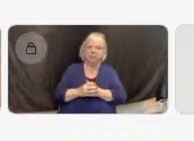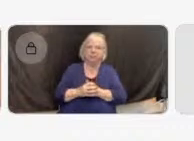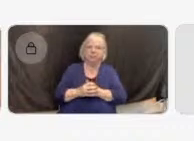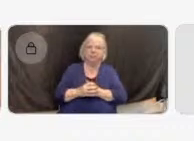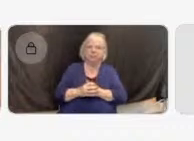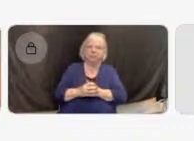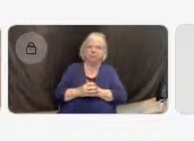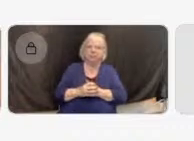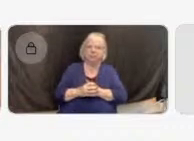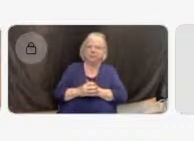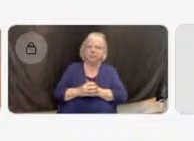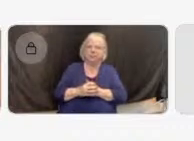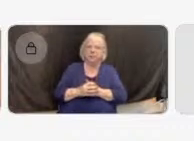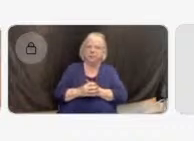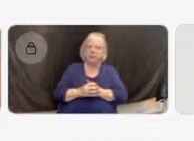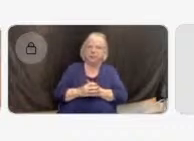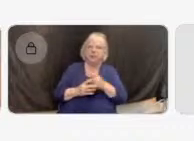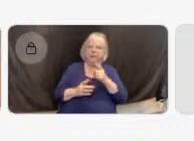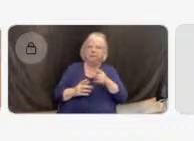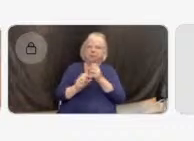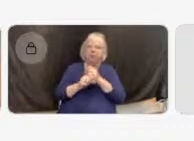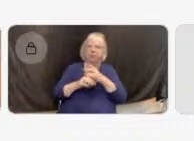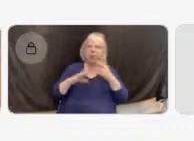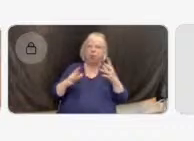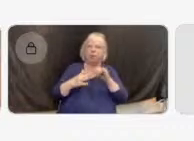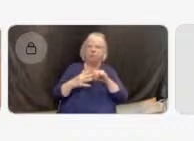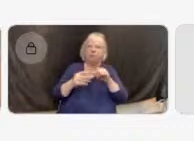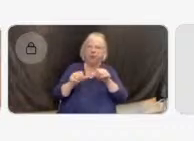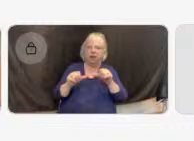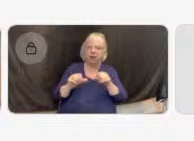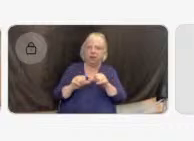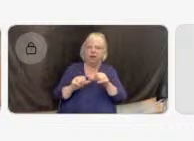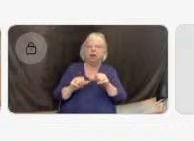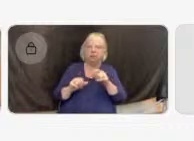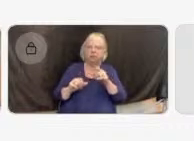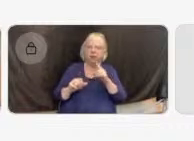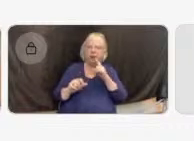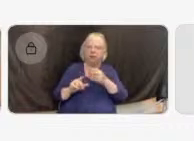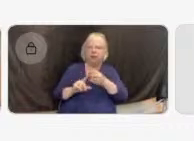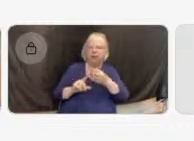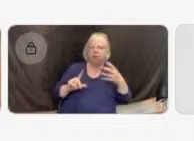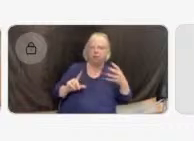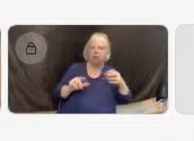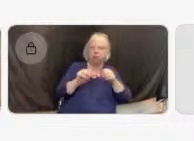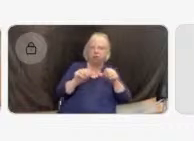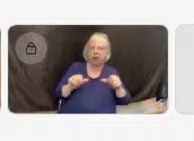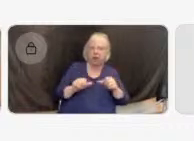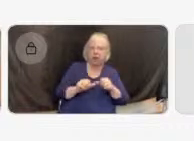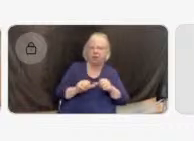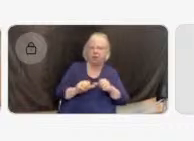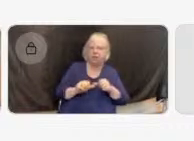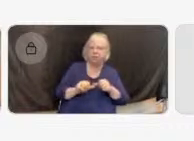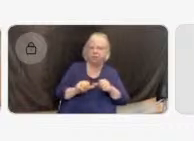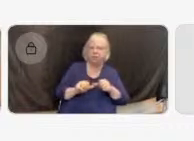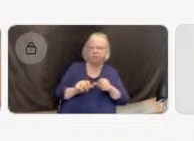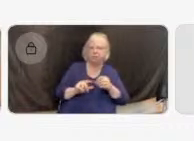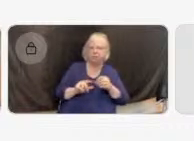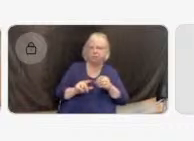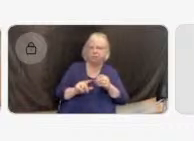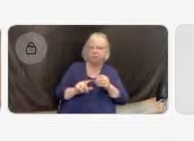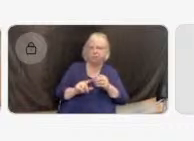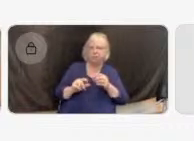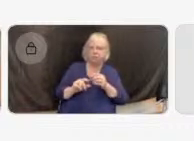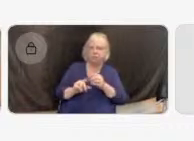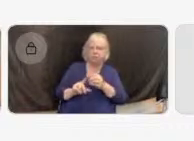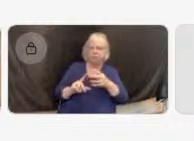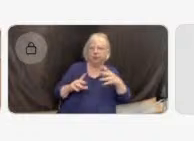please. This is a blow up of that area, and the enlarged area showing the flooding going